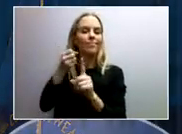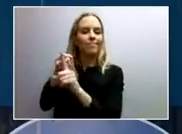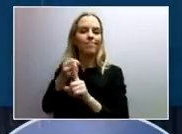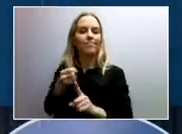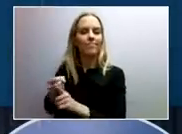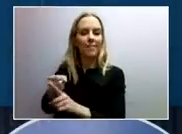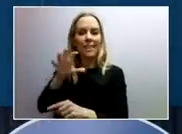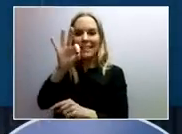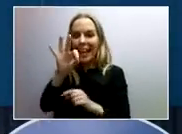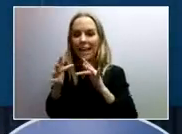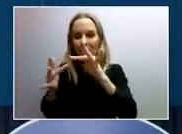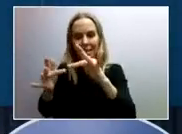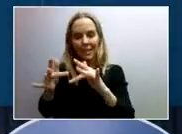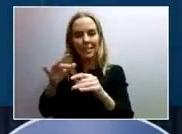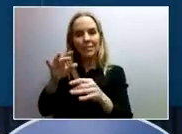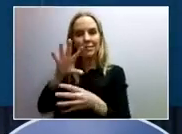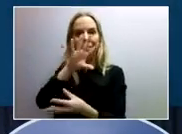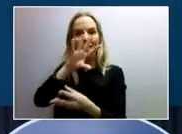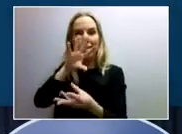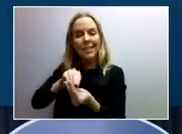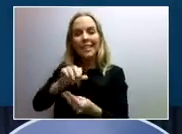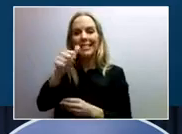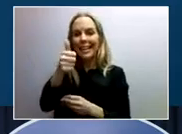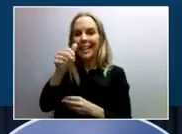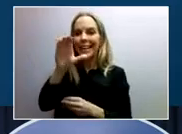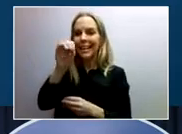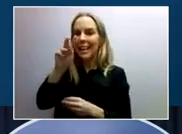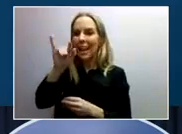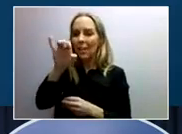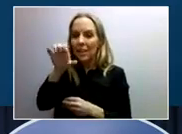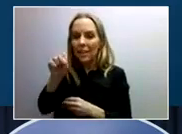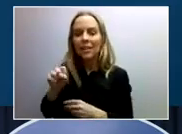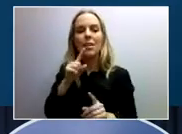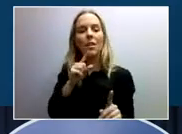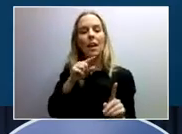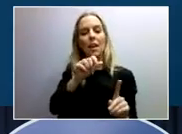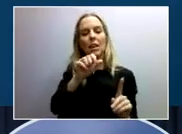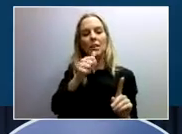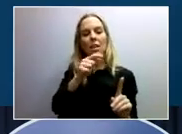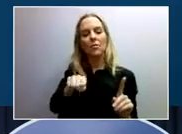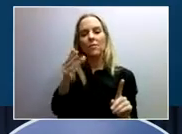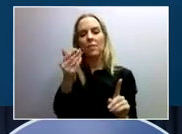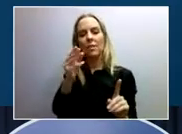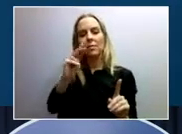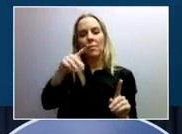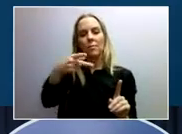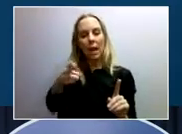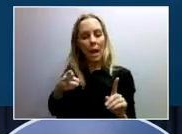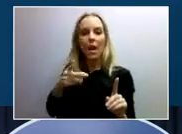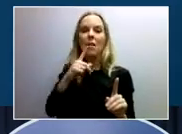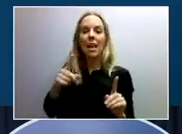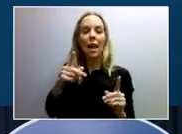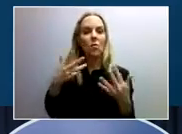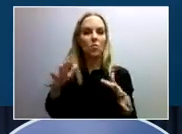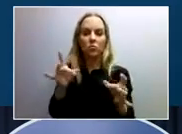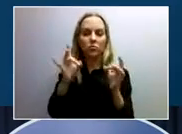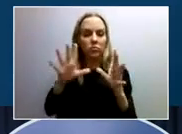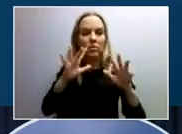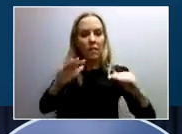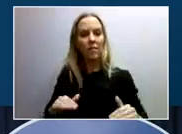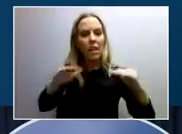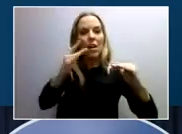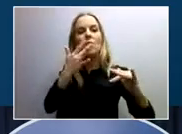with wind speeds ranging from 80 to 115 miles an hour. We also had extensive flash flooding in Greene, Barron,